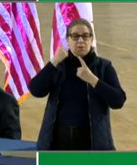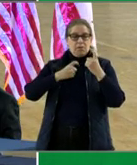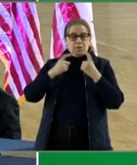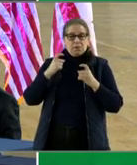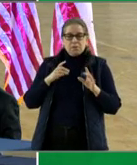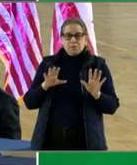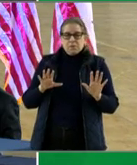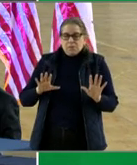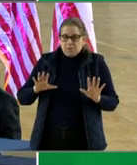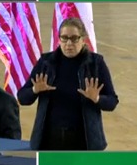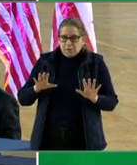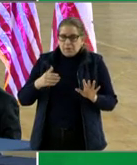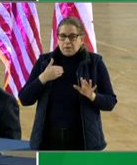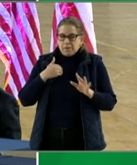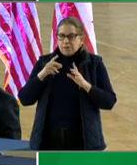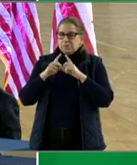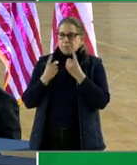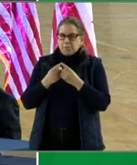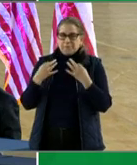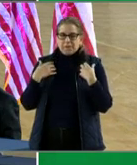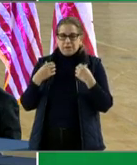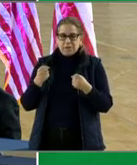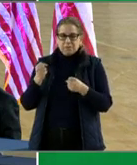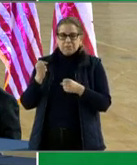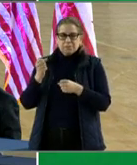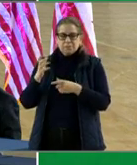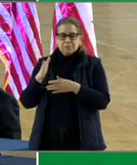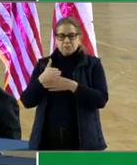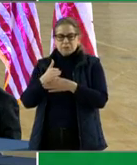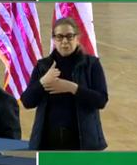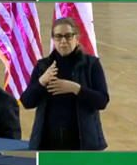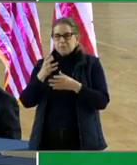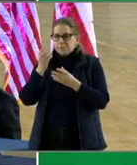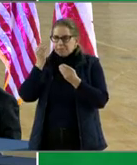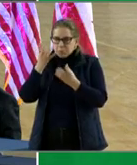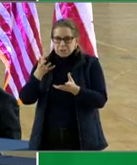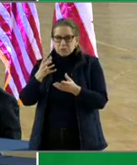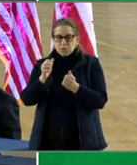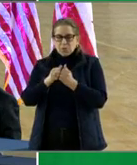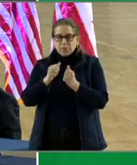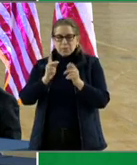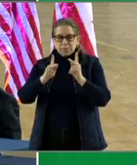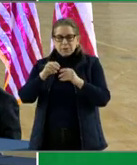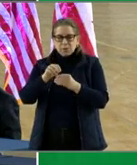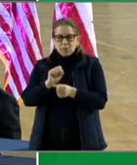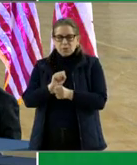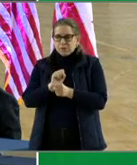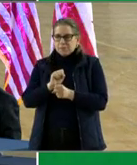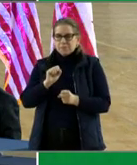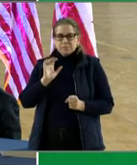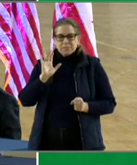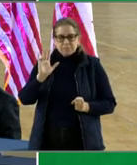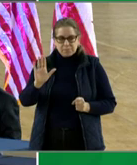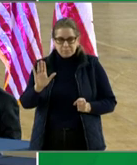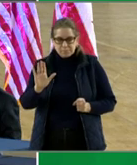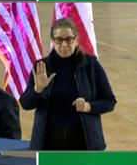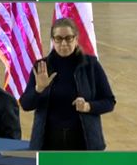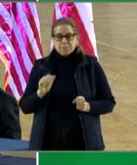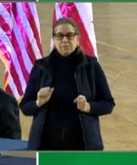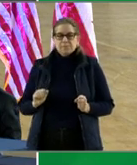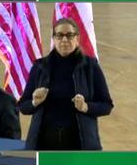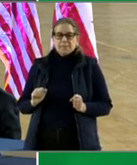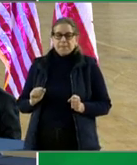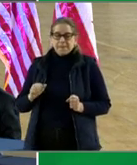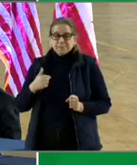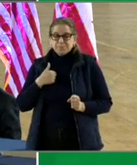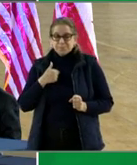getting those workplaces the information that they need. And when we have been presented with a problem, or if